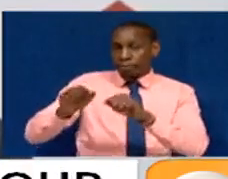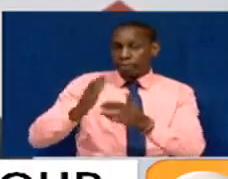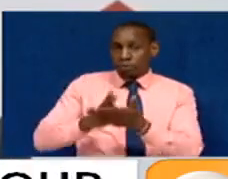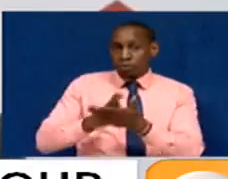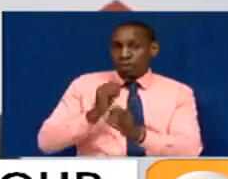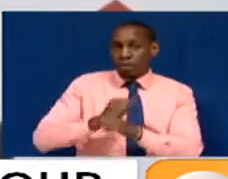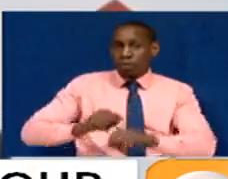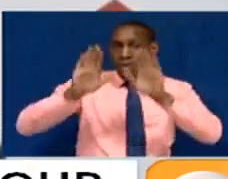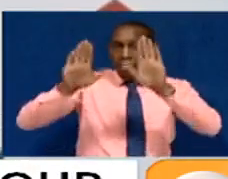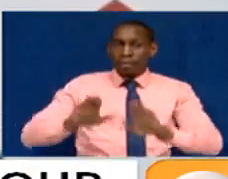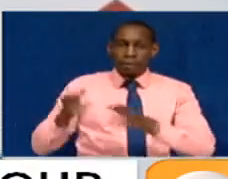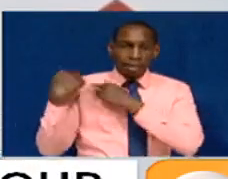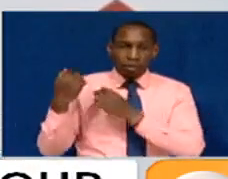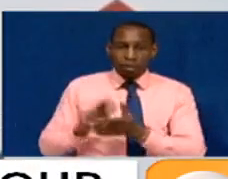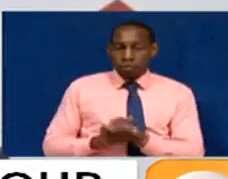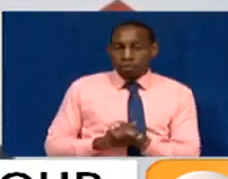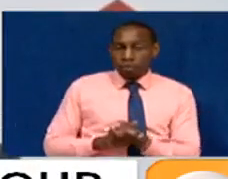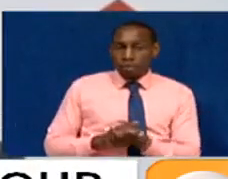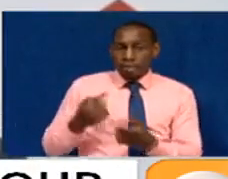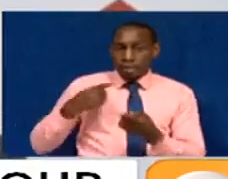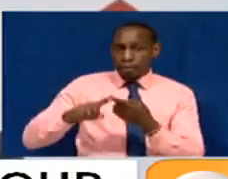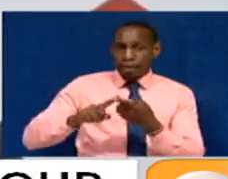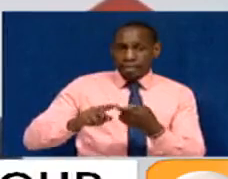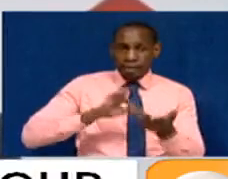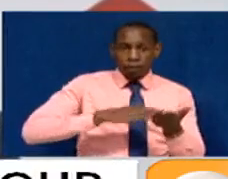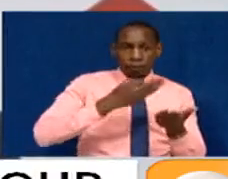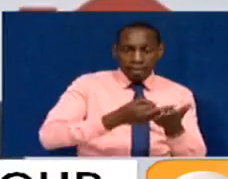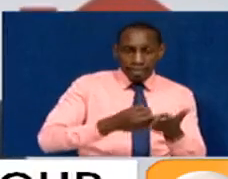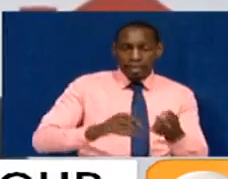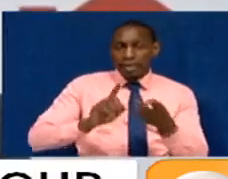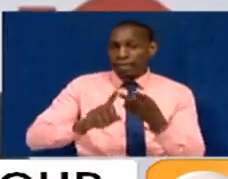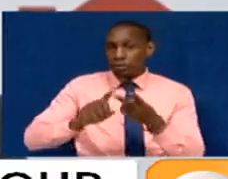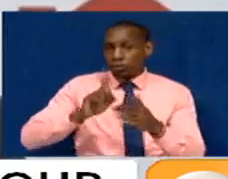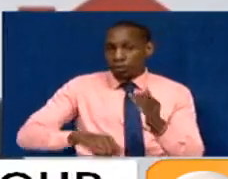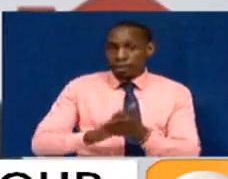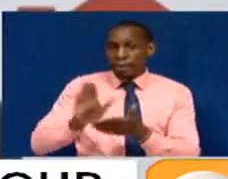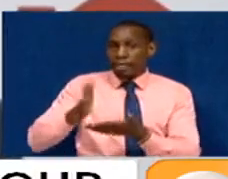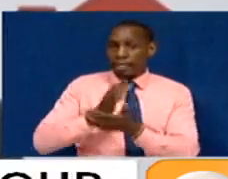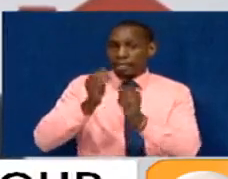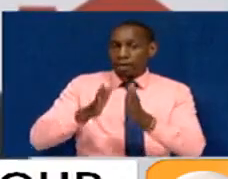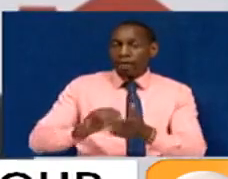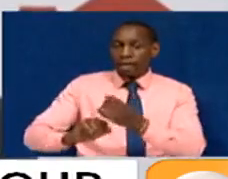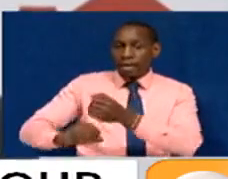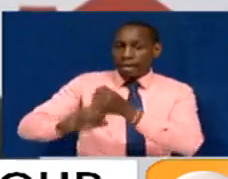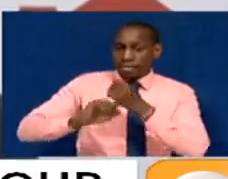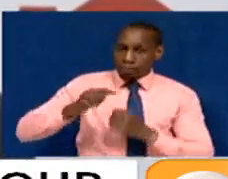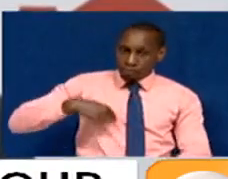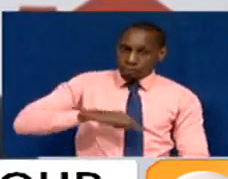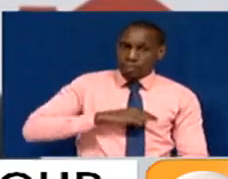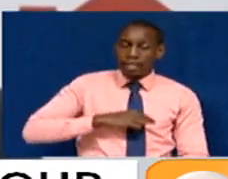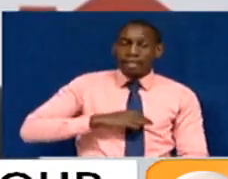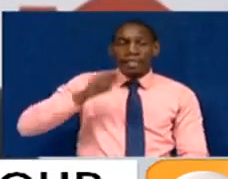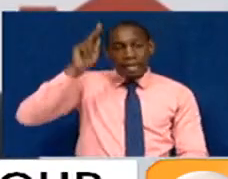very significant role, not just of funding, but also as a shareholder supporting us